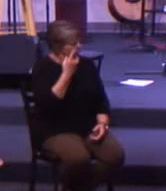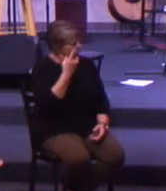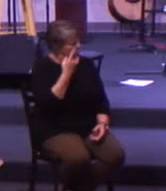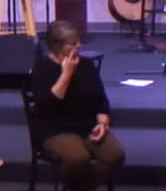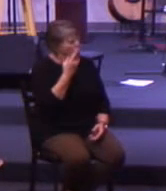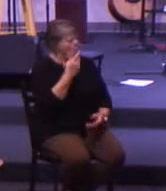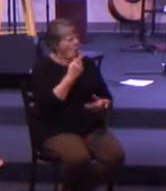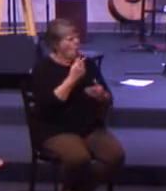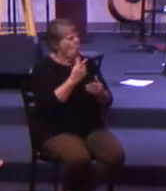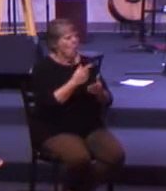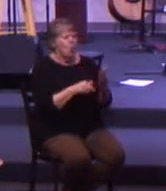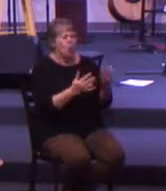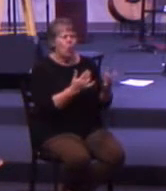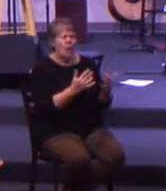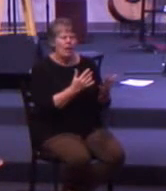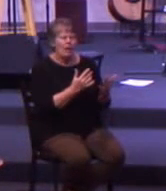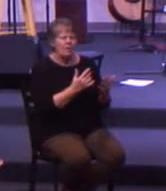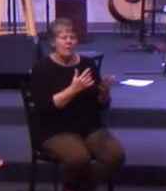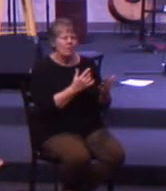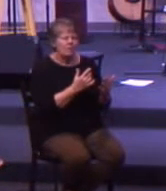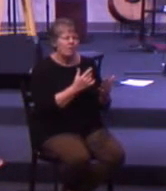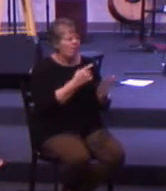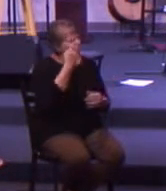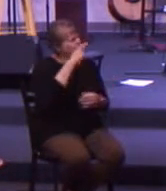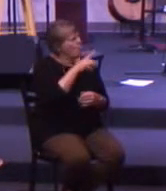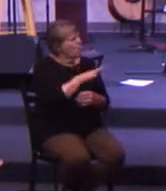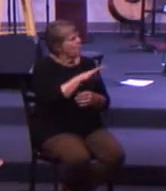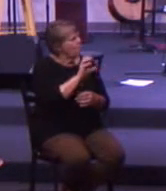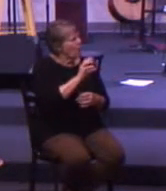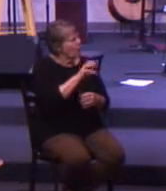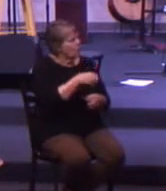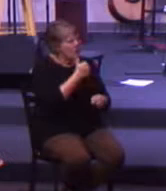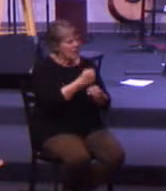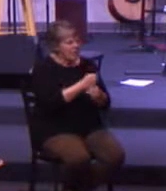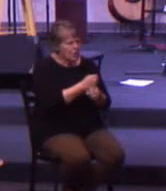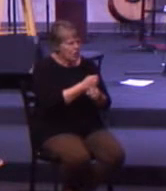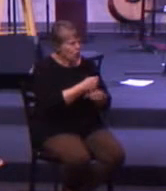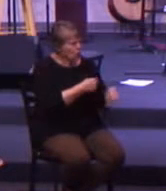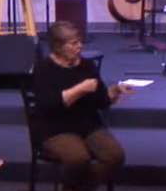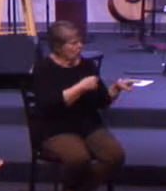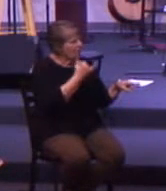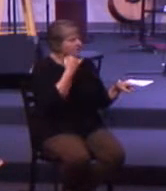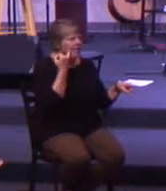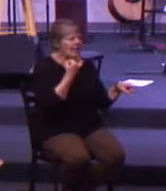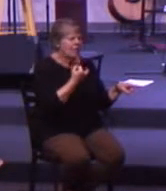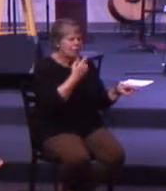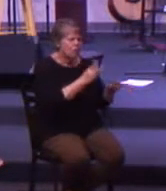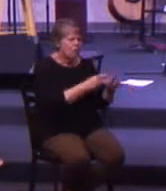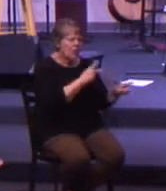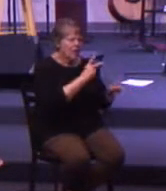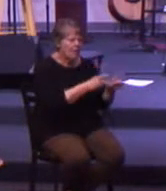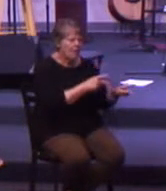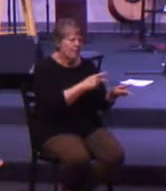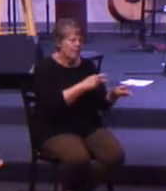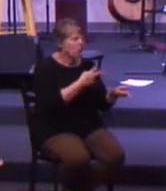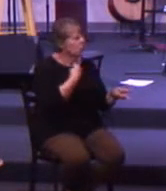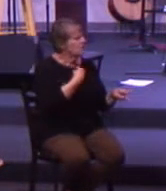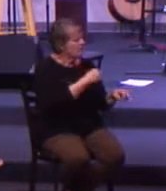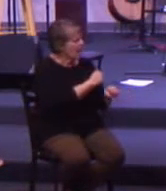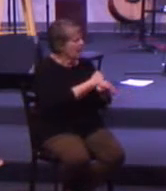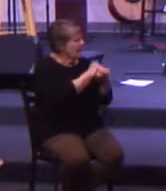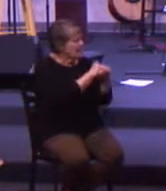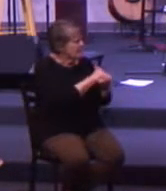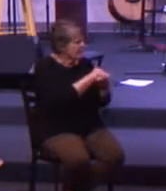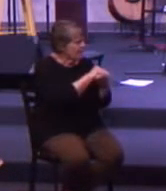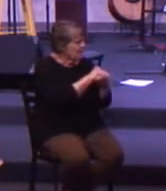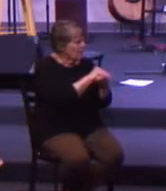Wait, hold on. So what you're saying is, for those 400 years, the Israelites were stuck in slavery. And it was miserable.